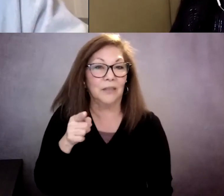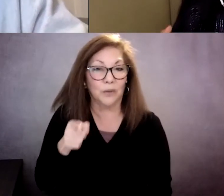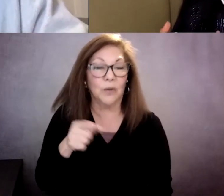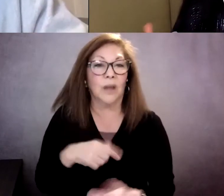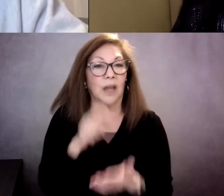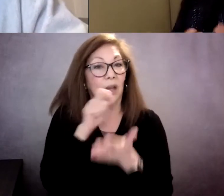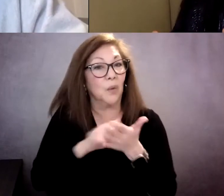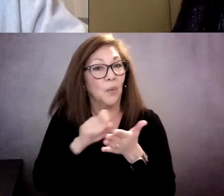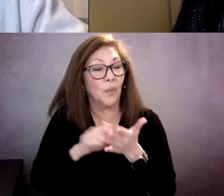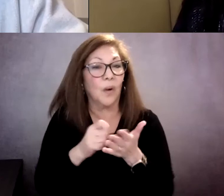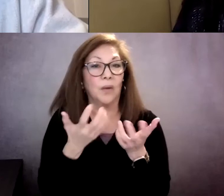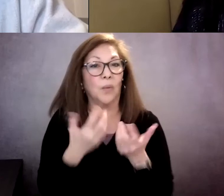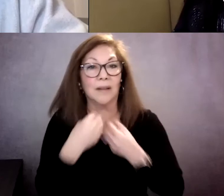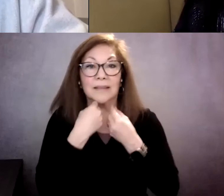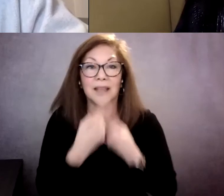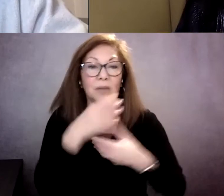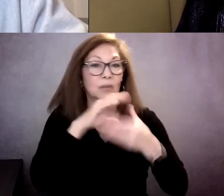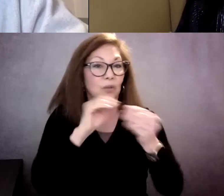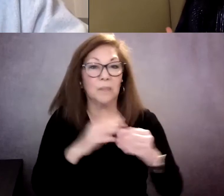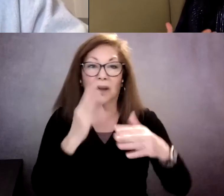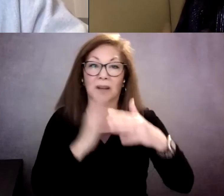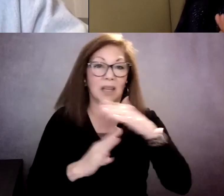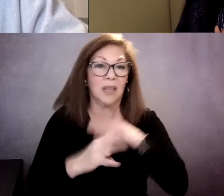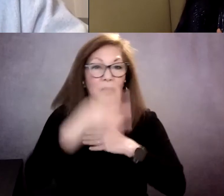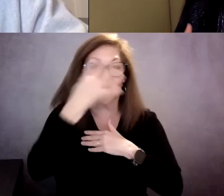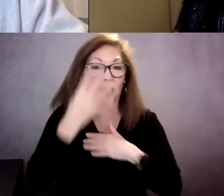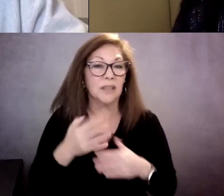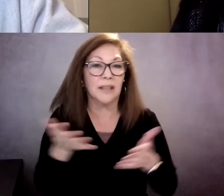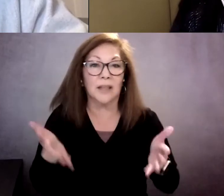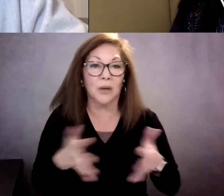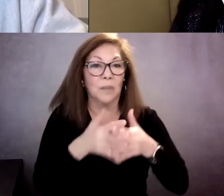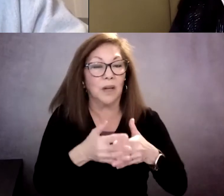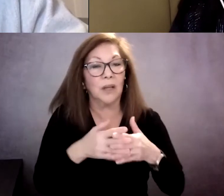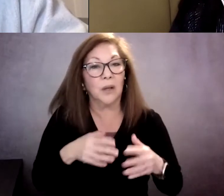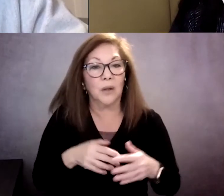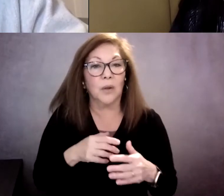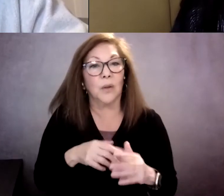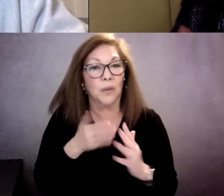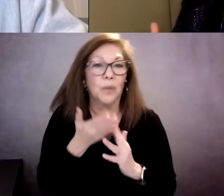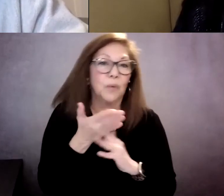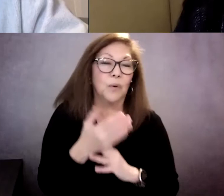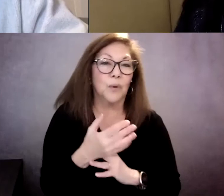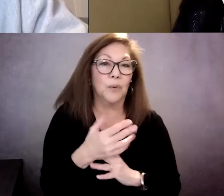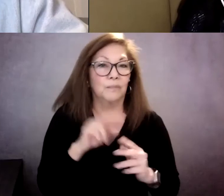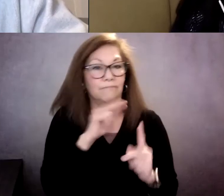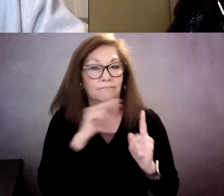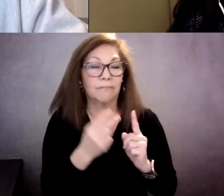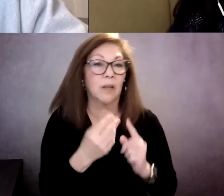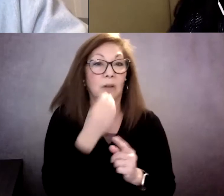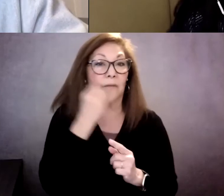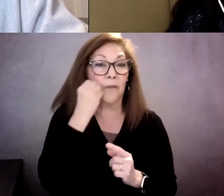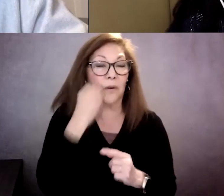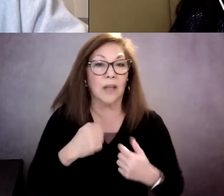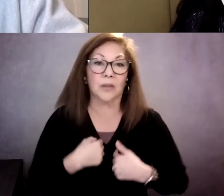write that you want to tell the story of immigration in America through the prism of food. And I'm curious to know what it